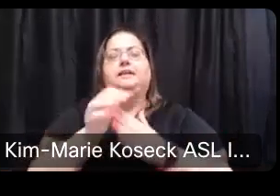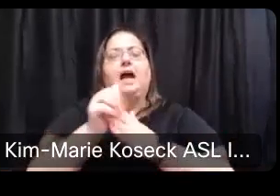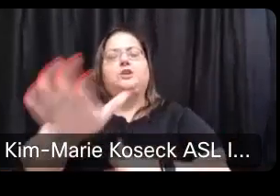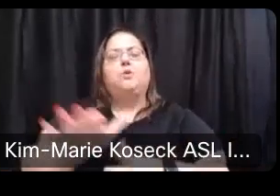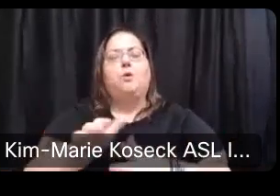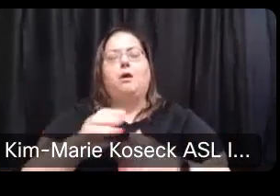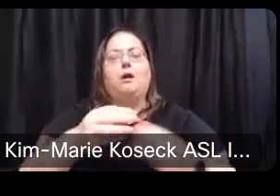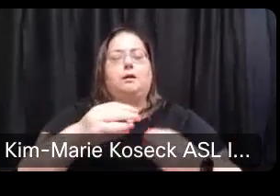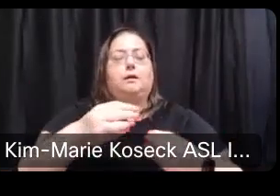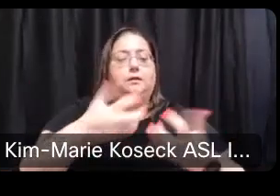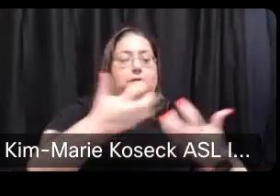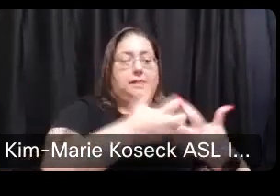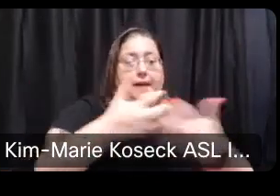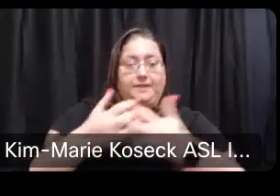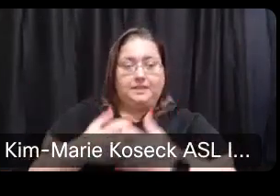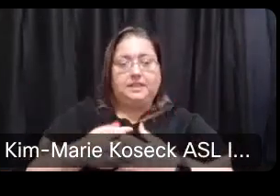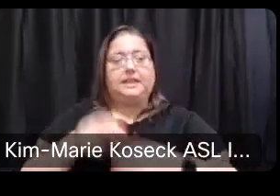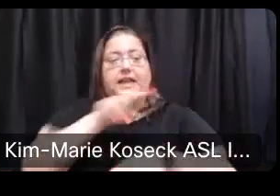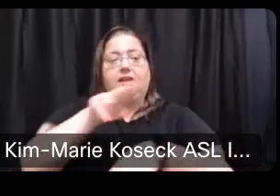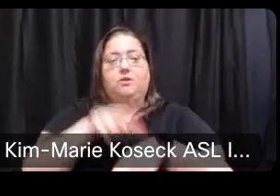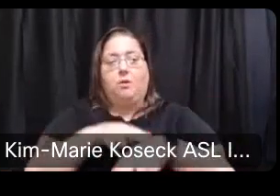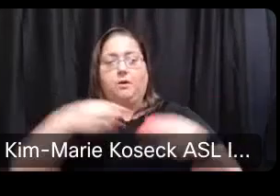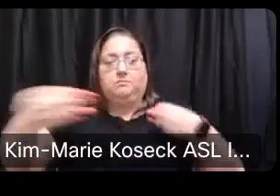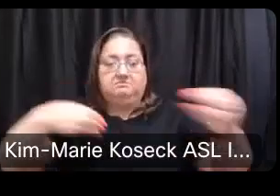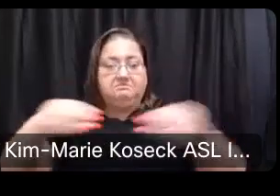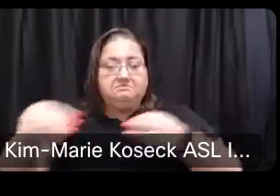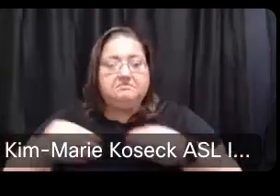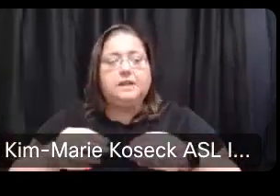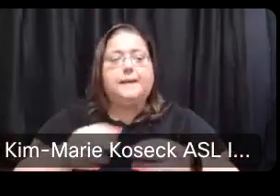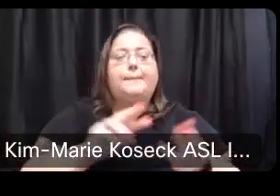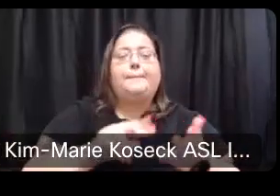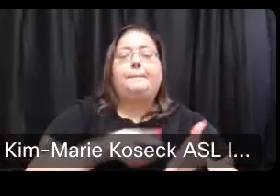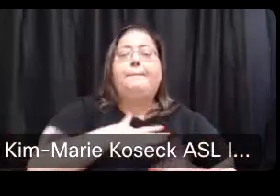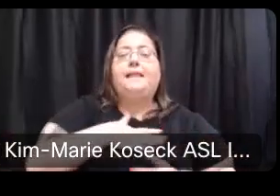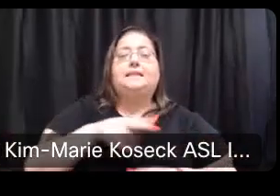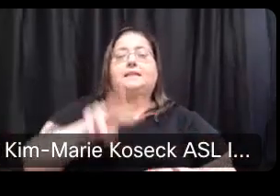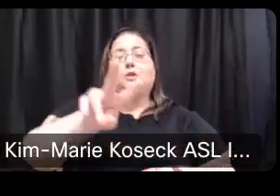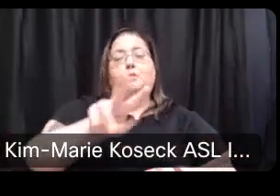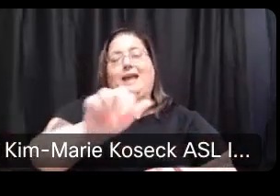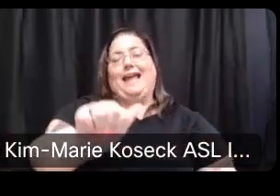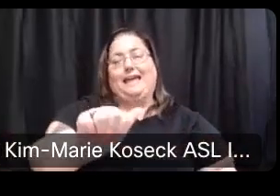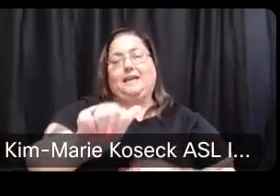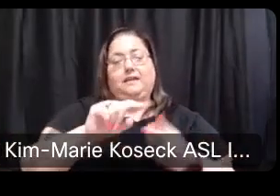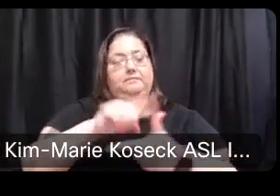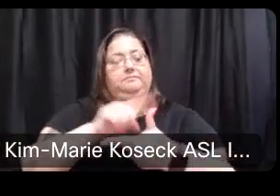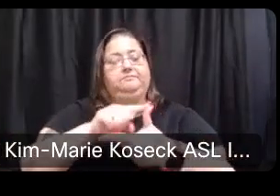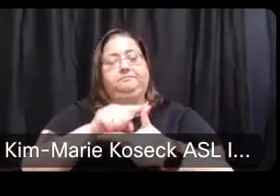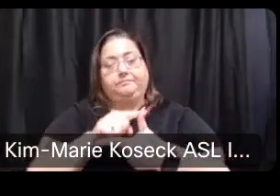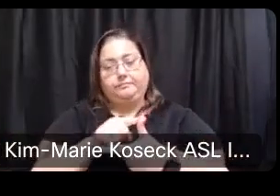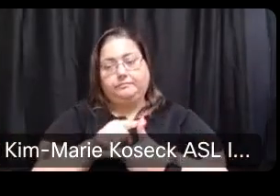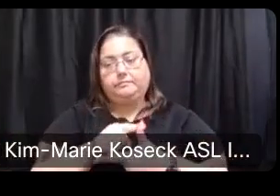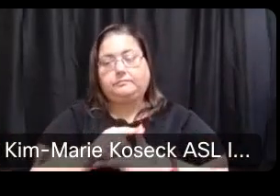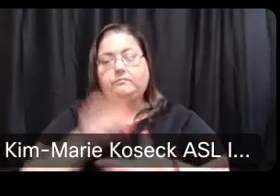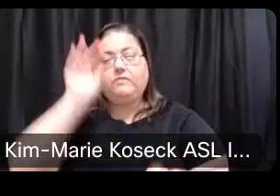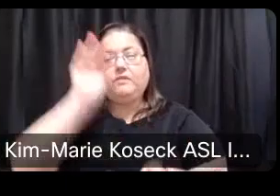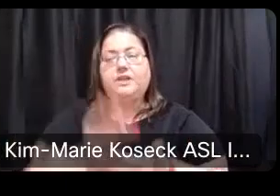resilience planning efforts? Again, please select your two top priorities. A, the first option,